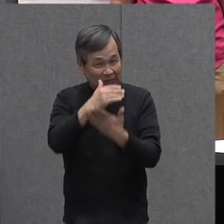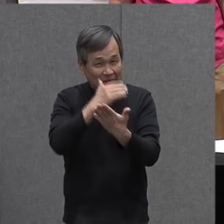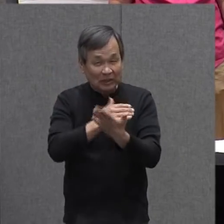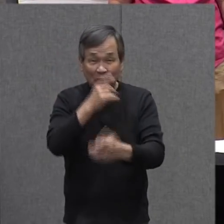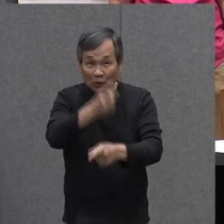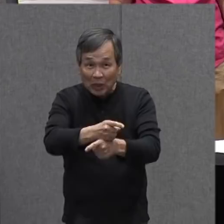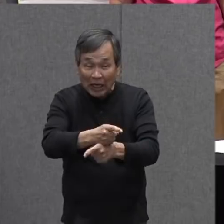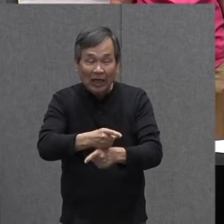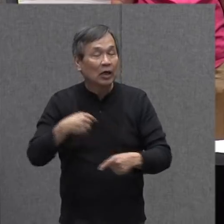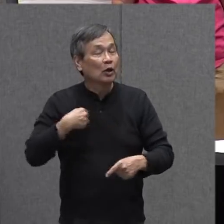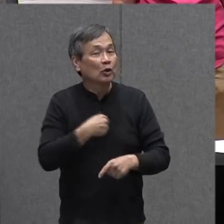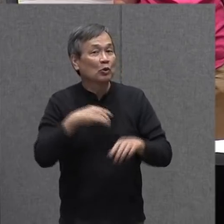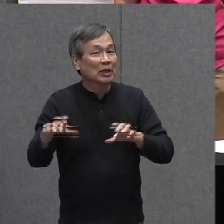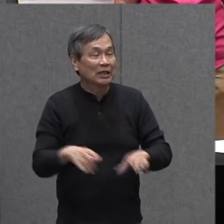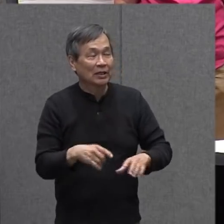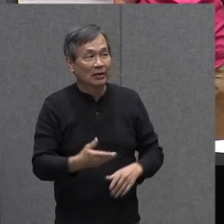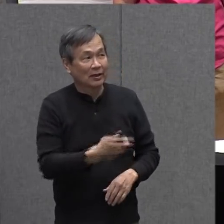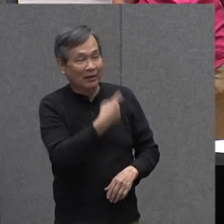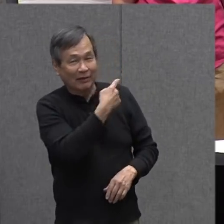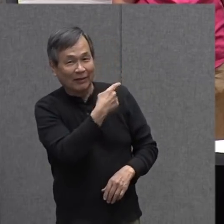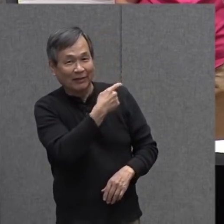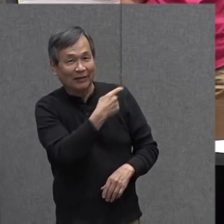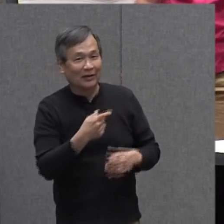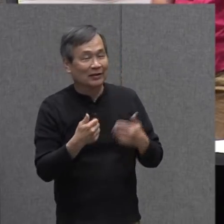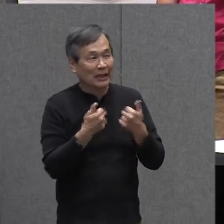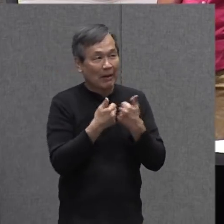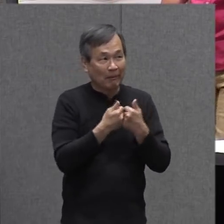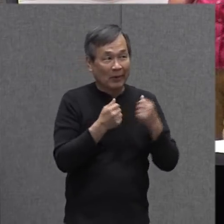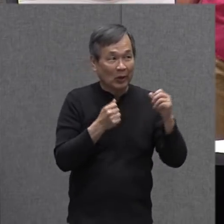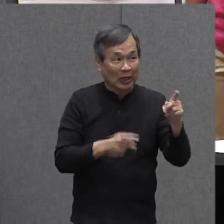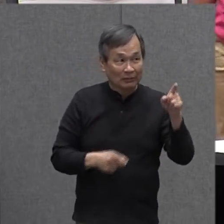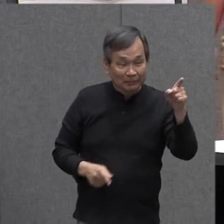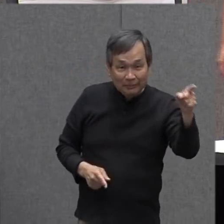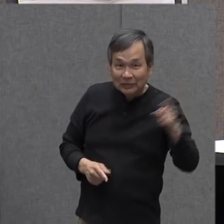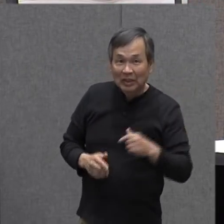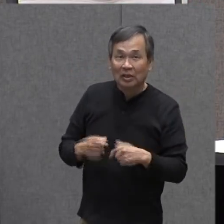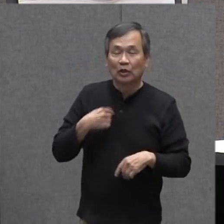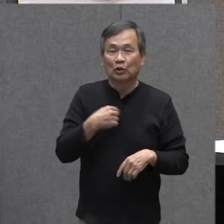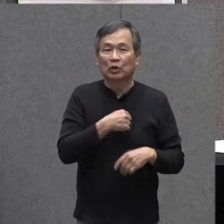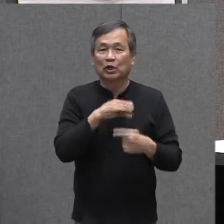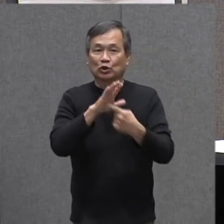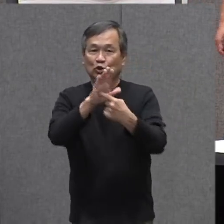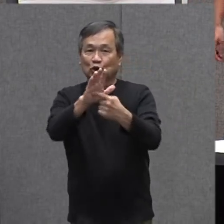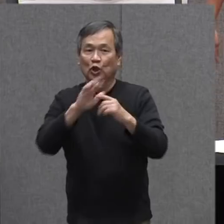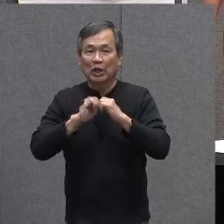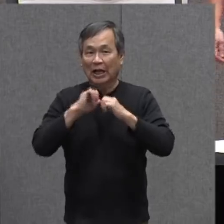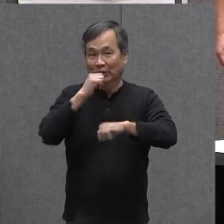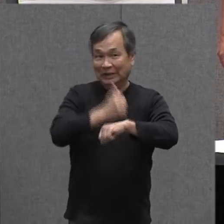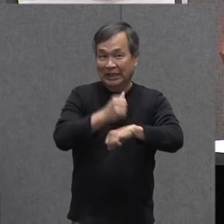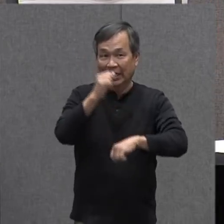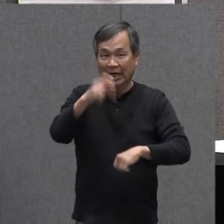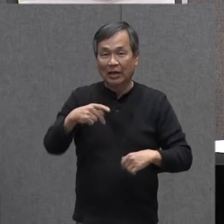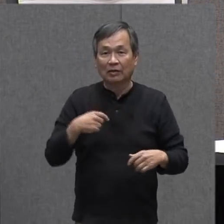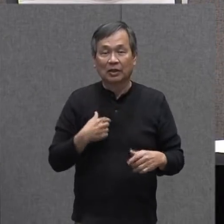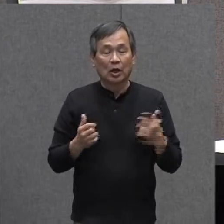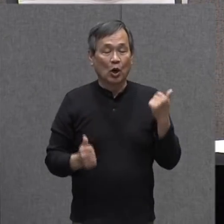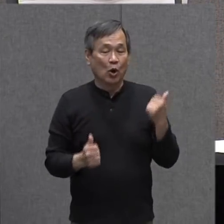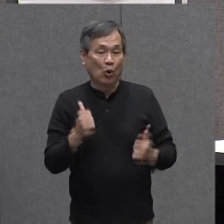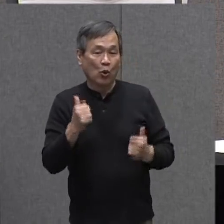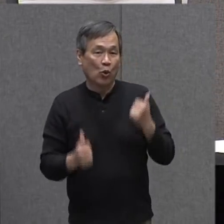1 meter, about 3 feet. And then Mars is 3.71